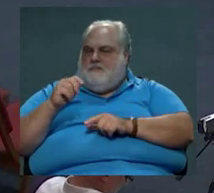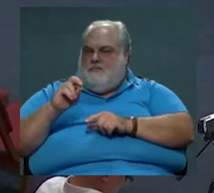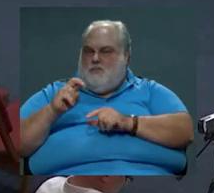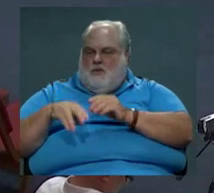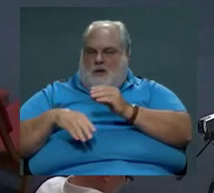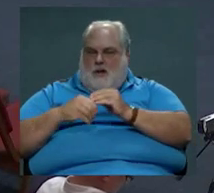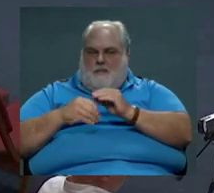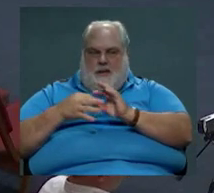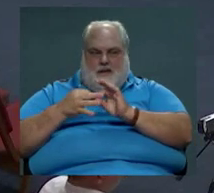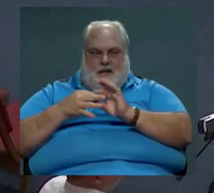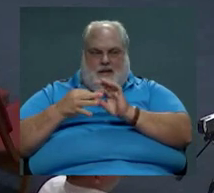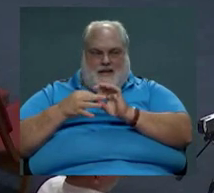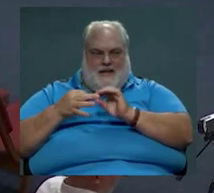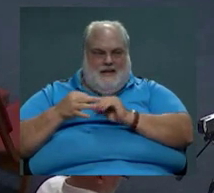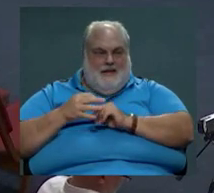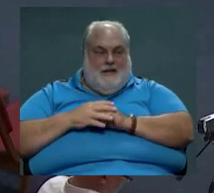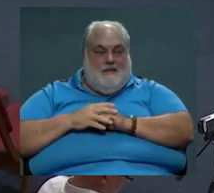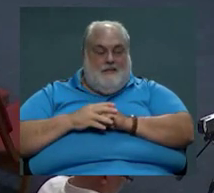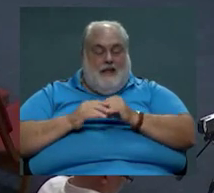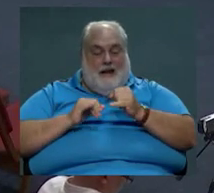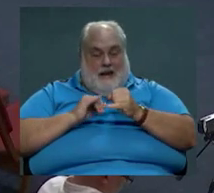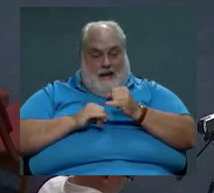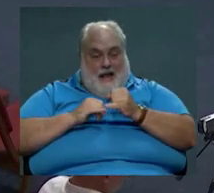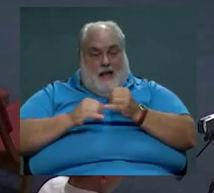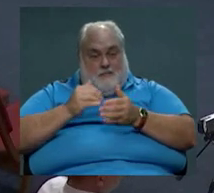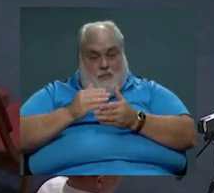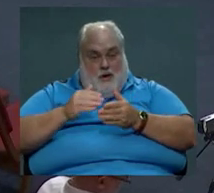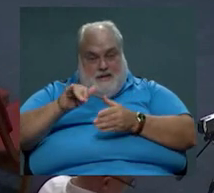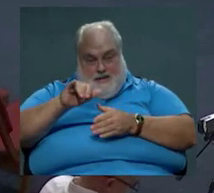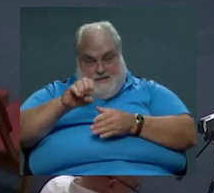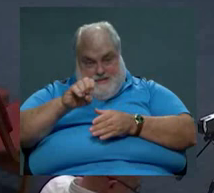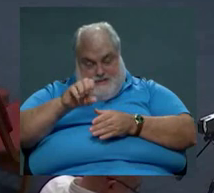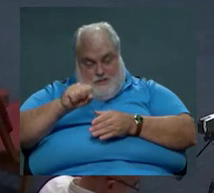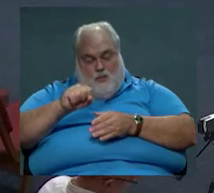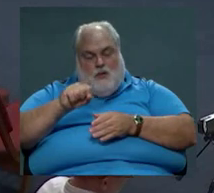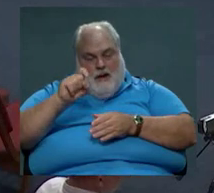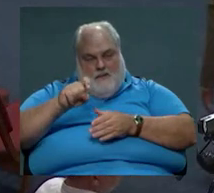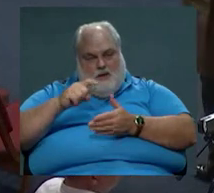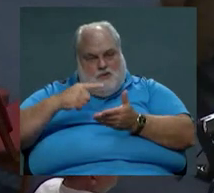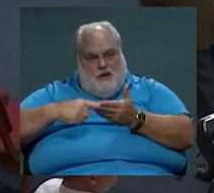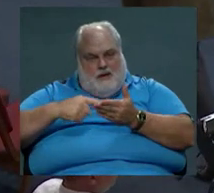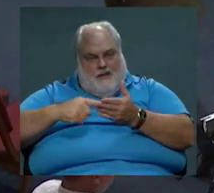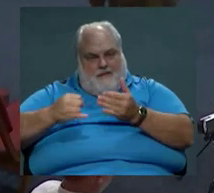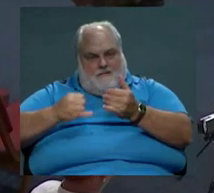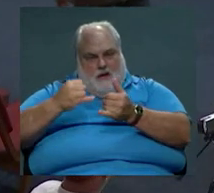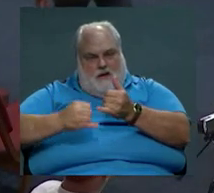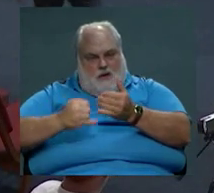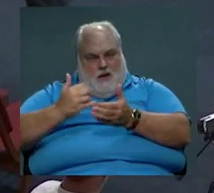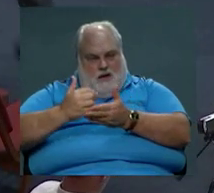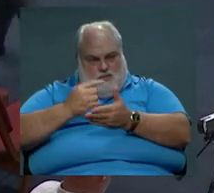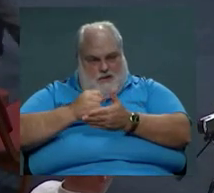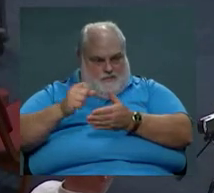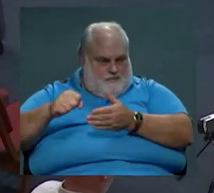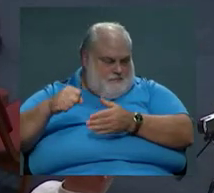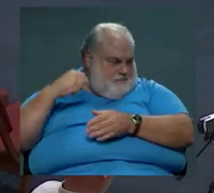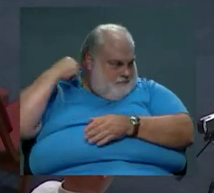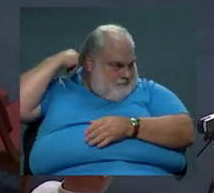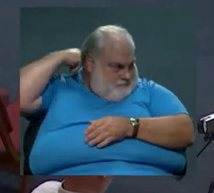Trying to listen to a conversation. The last part, yes, that would be something we would be addressing in a final contract. All right. Very